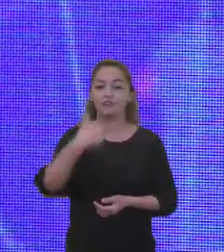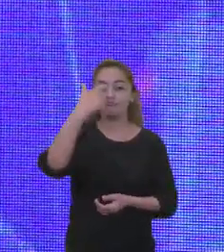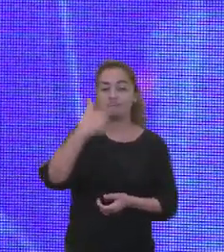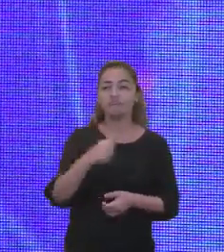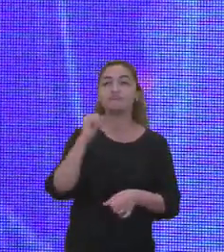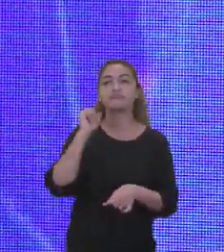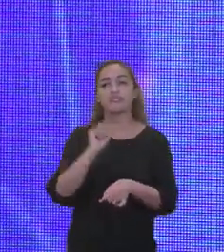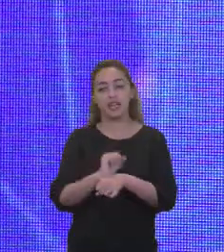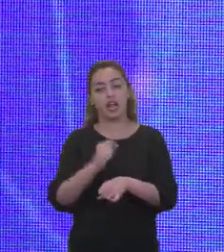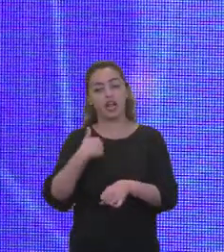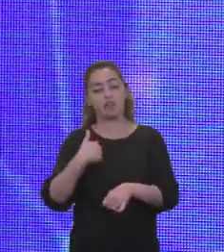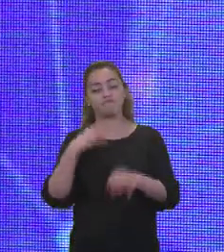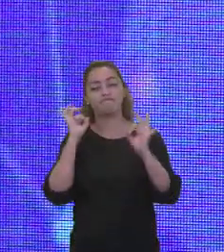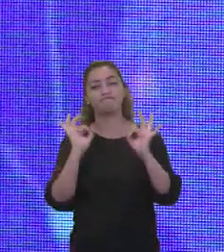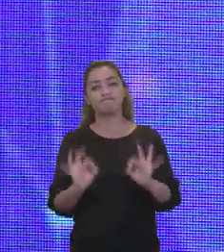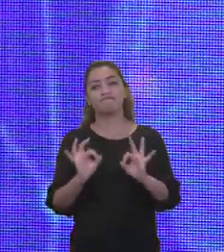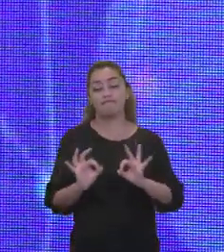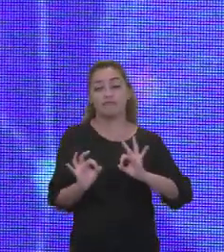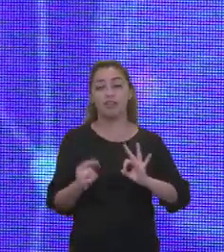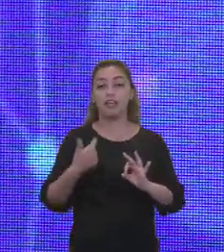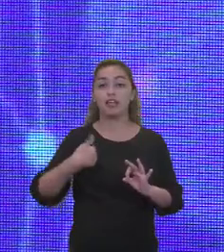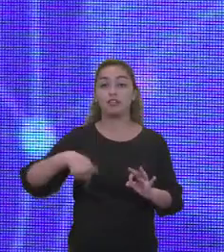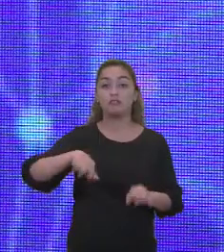I truly hope